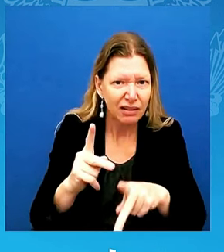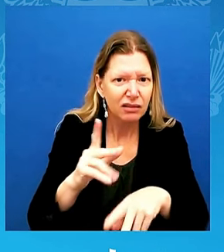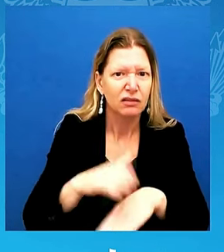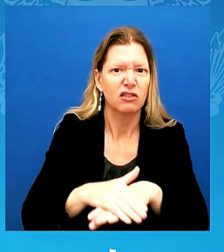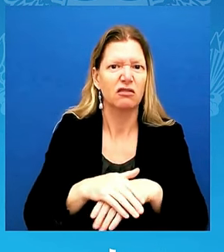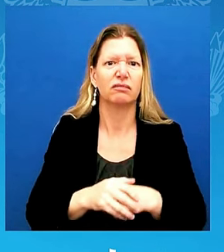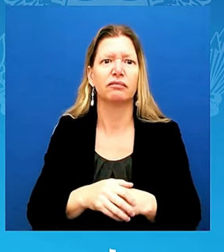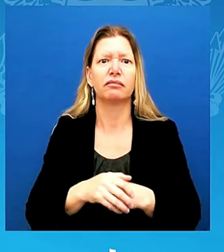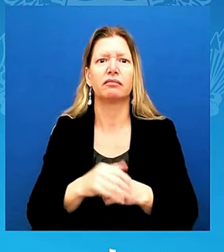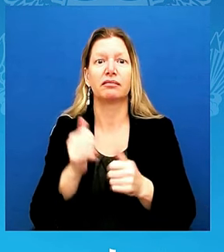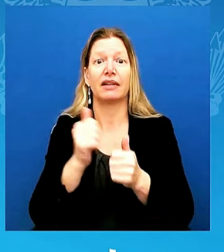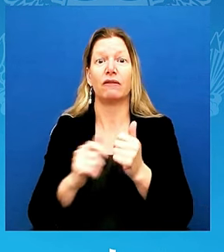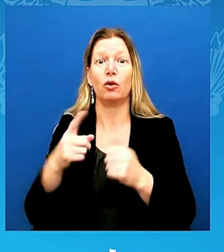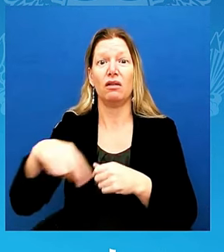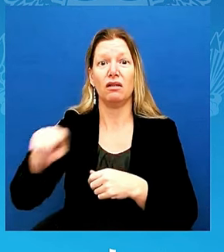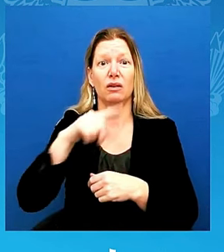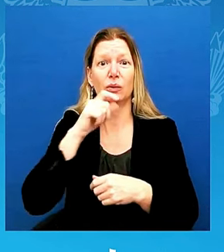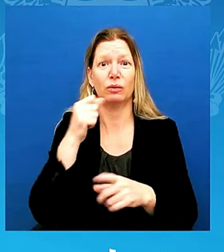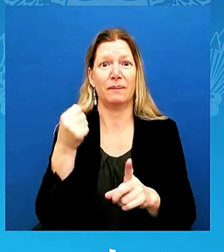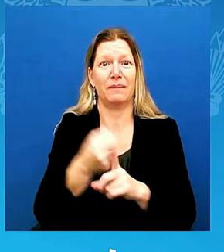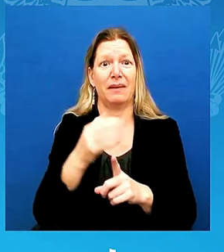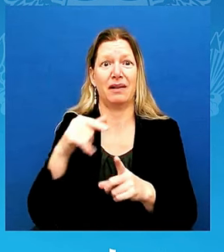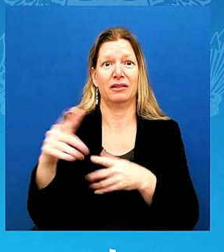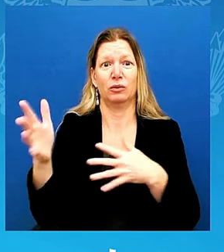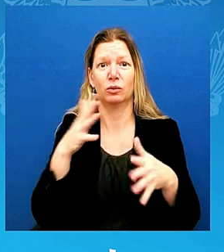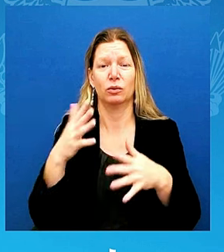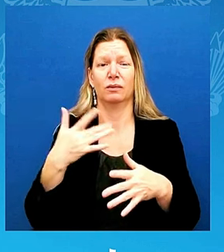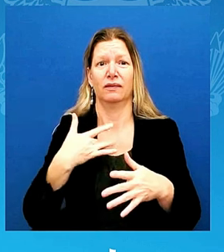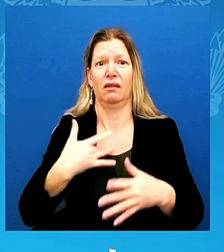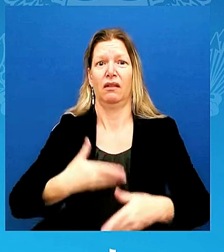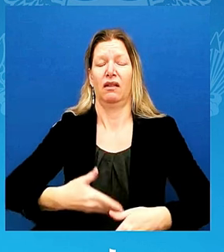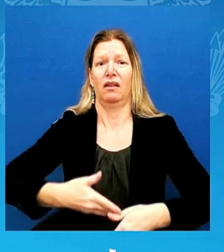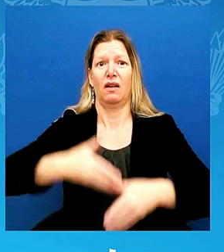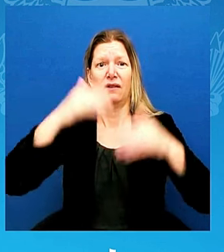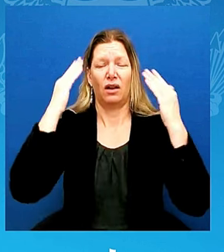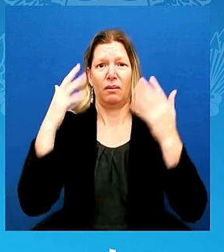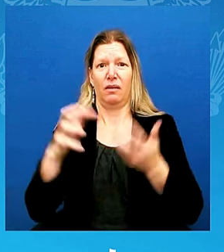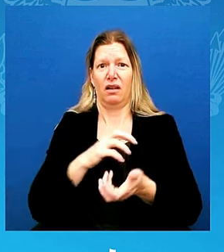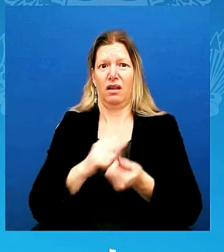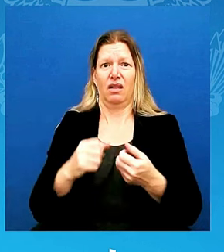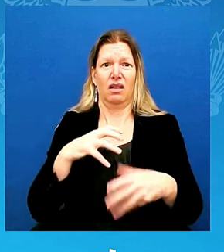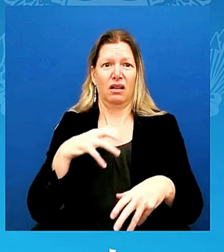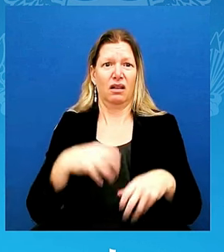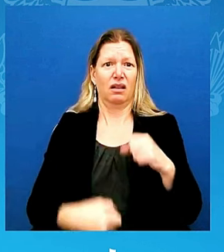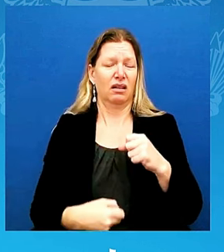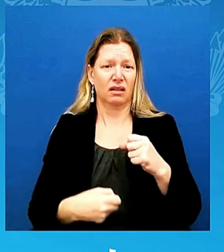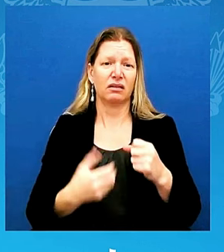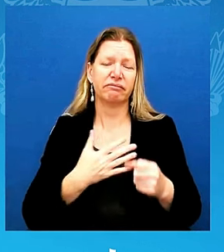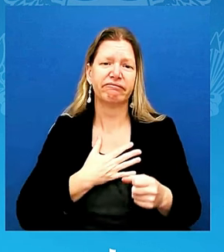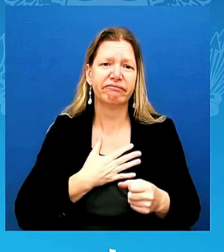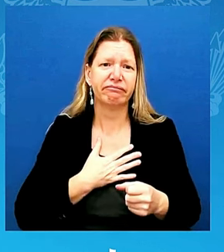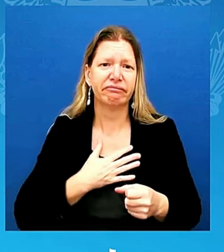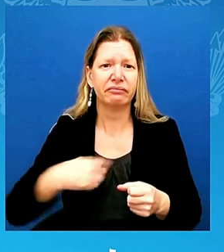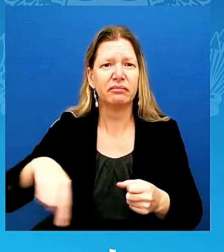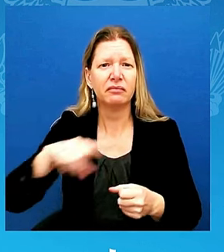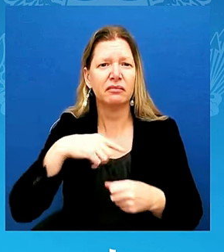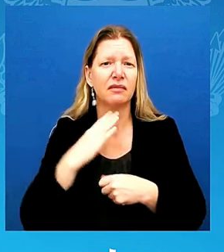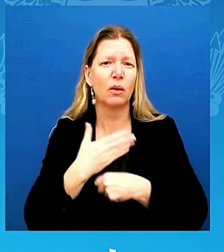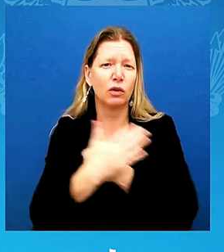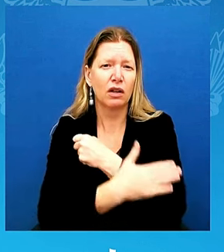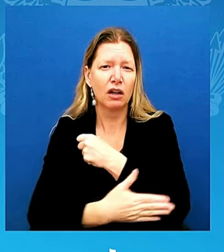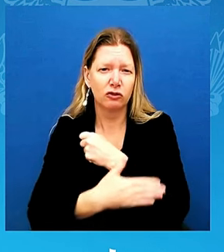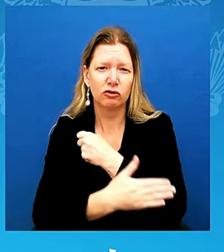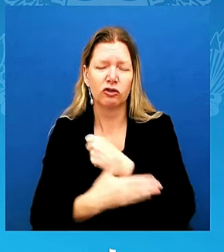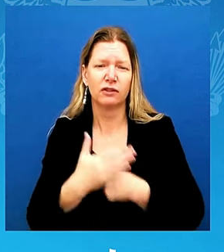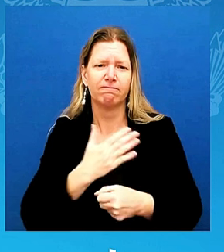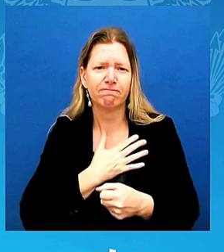feeling overwhelmed by the destruction and the loss, our nation is with you. And President Biden